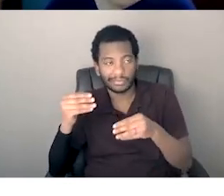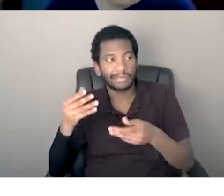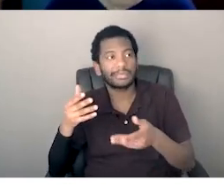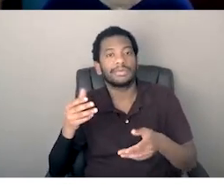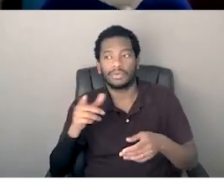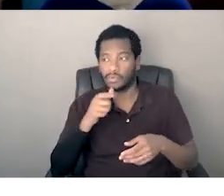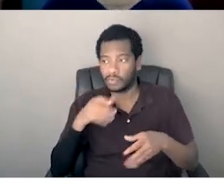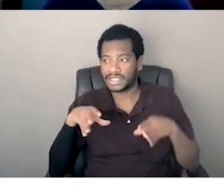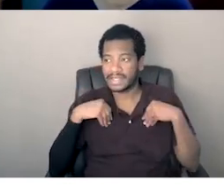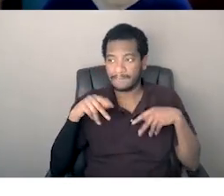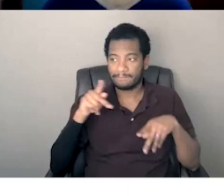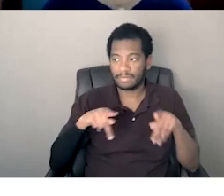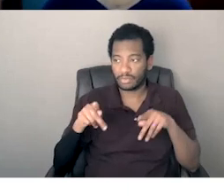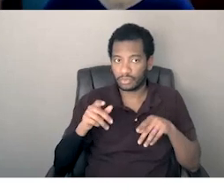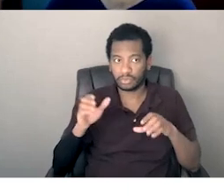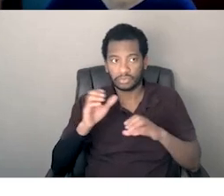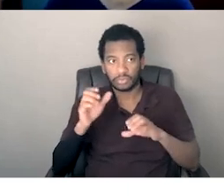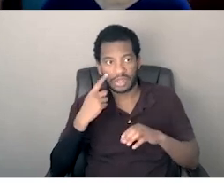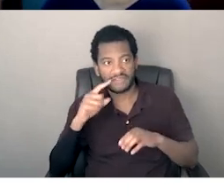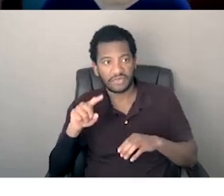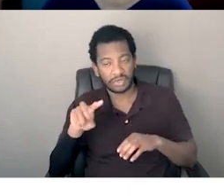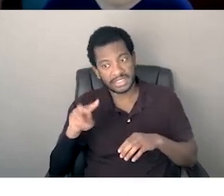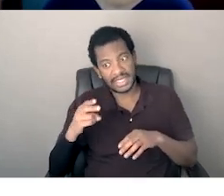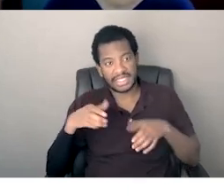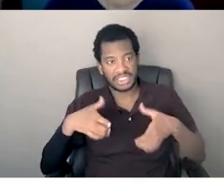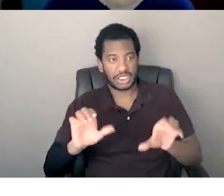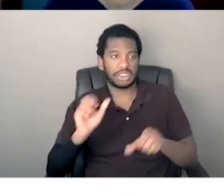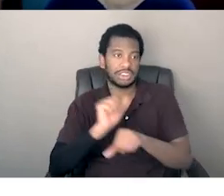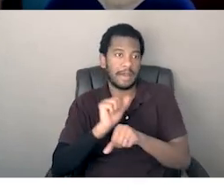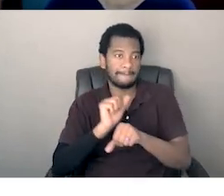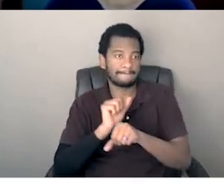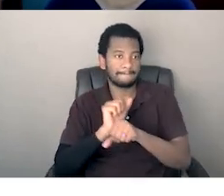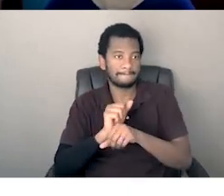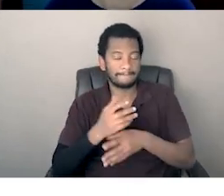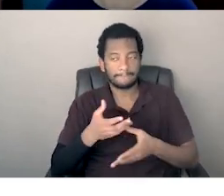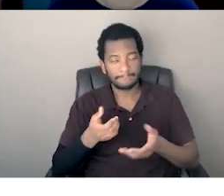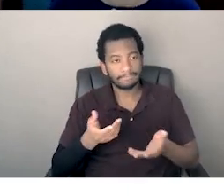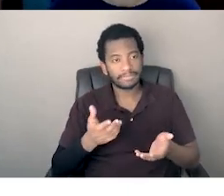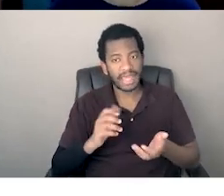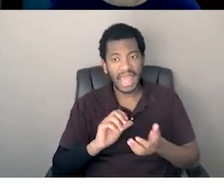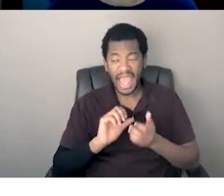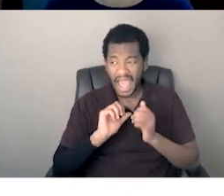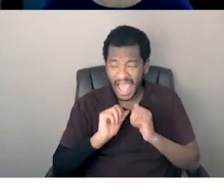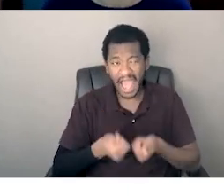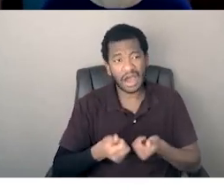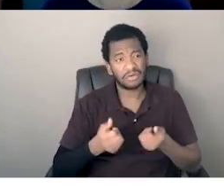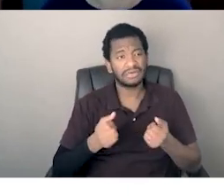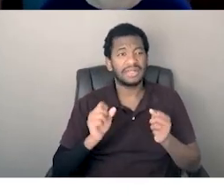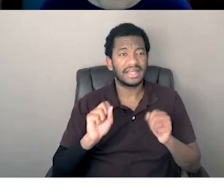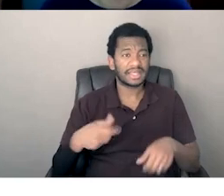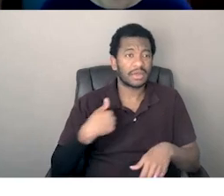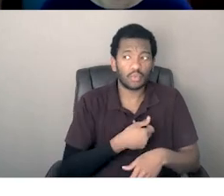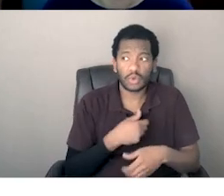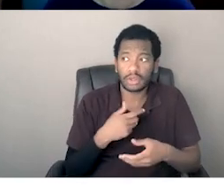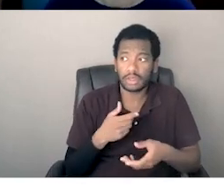service. How can we not replace them? How can we support them? Is there anything we can do to pay for the certification